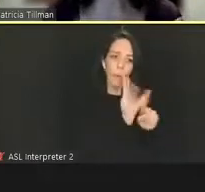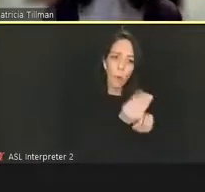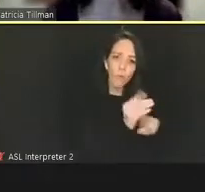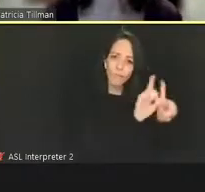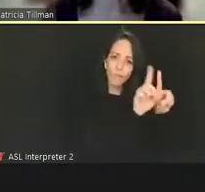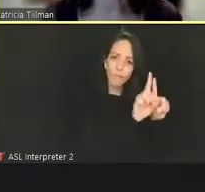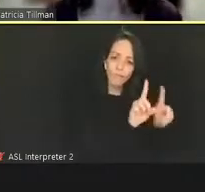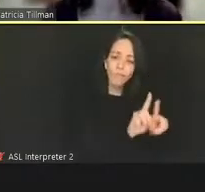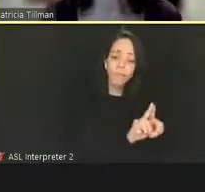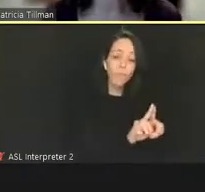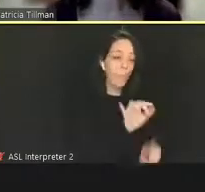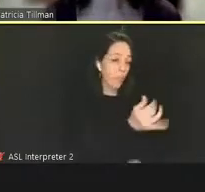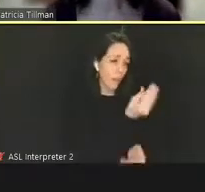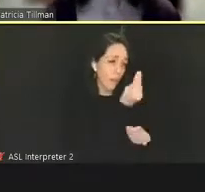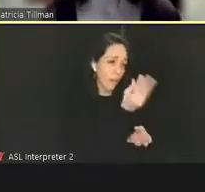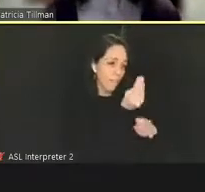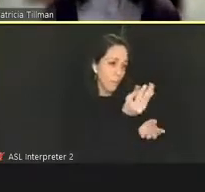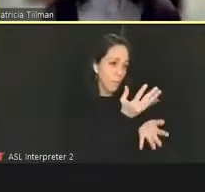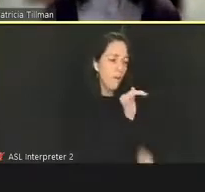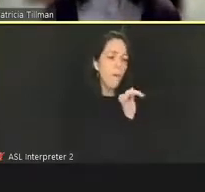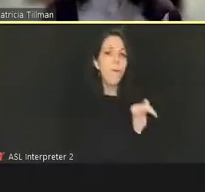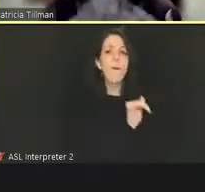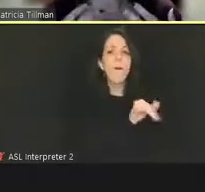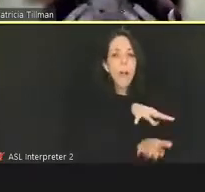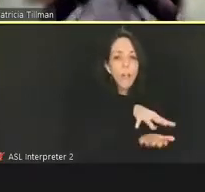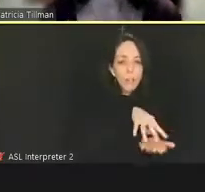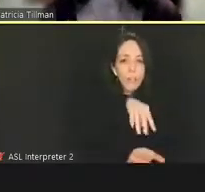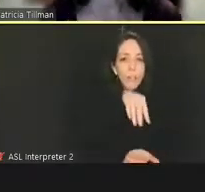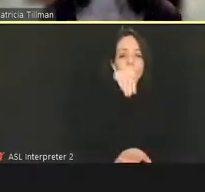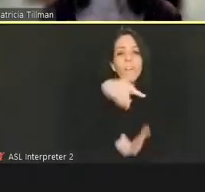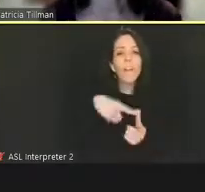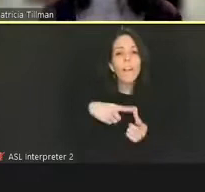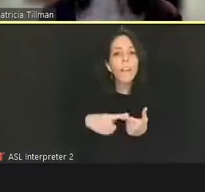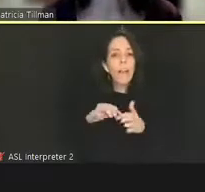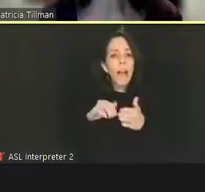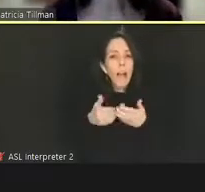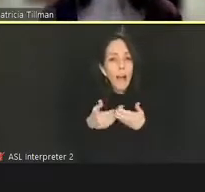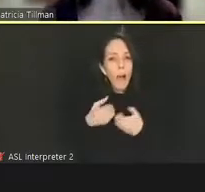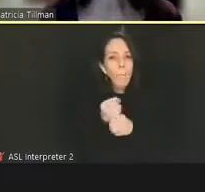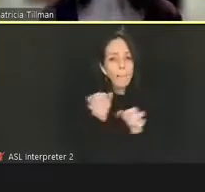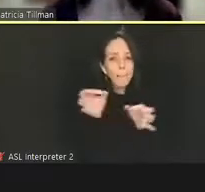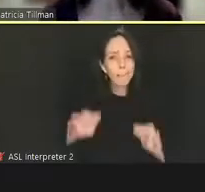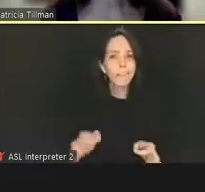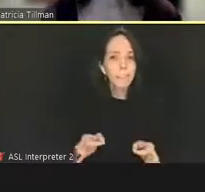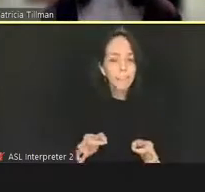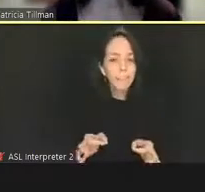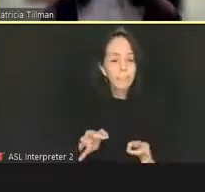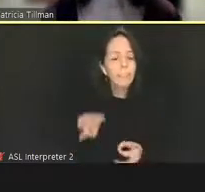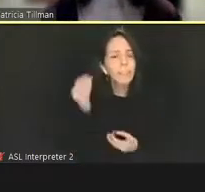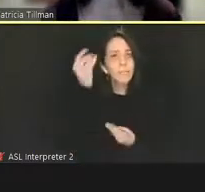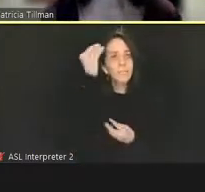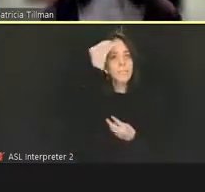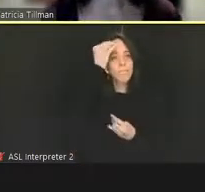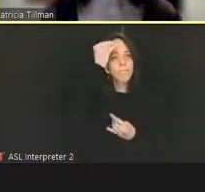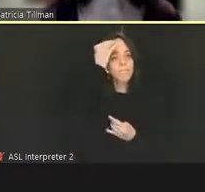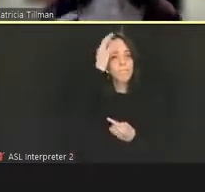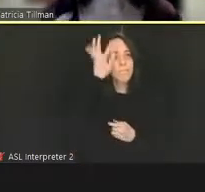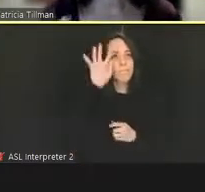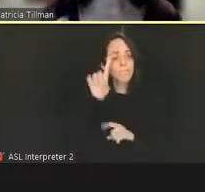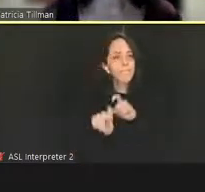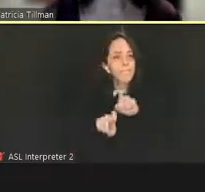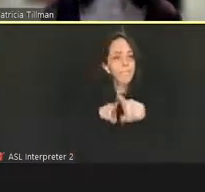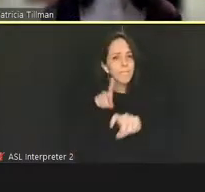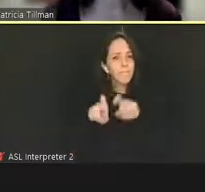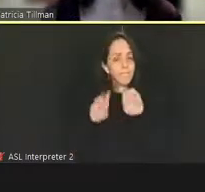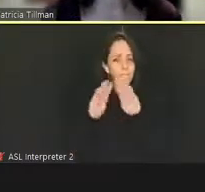form how we make decisions, to form the kinds of questions we ask, and to have